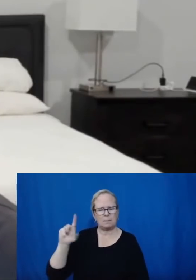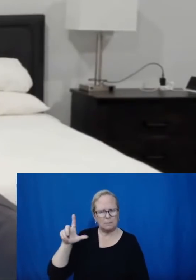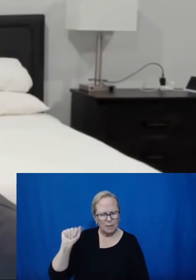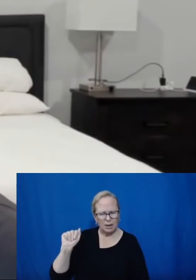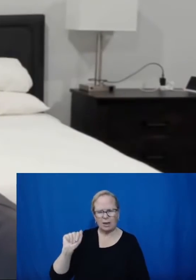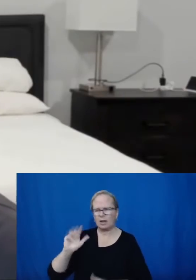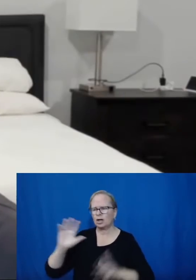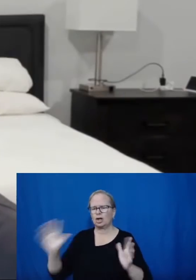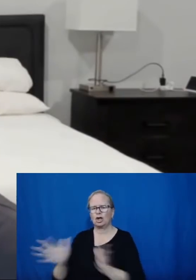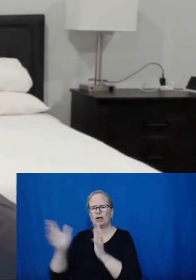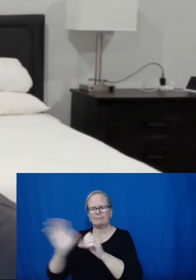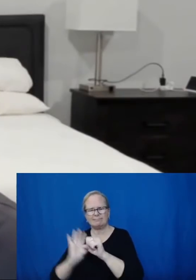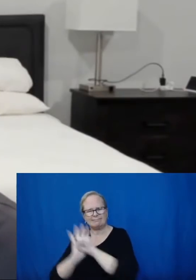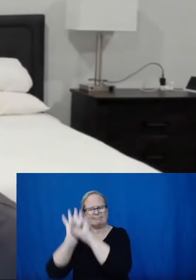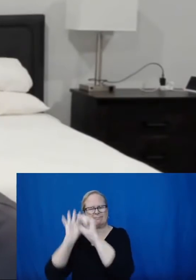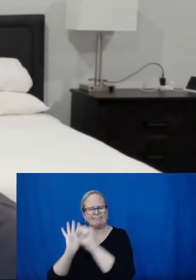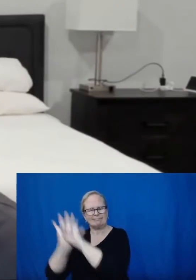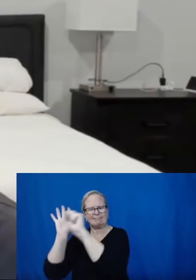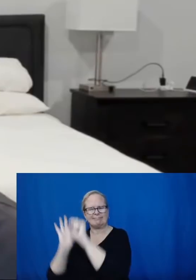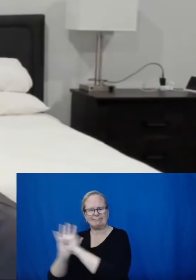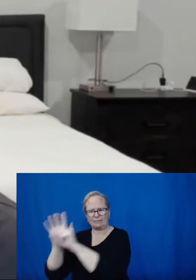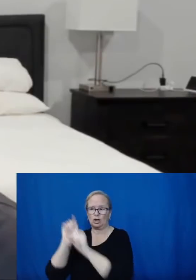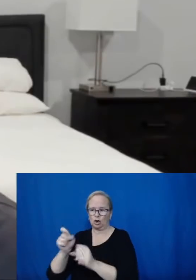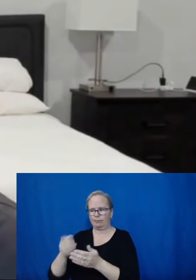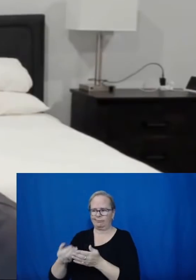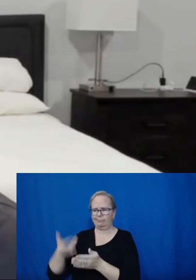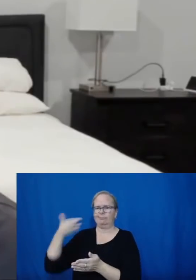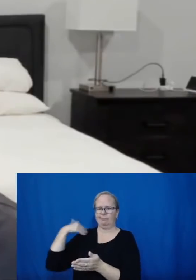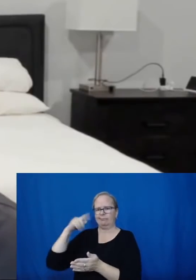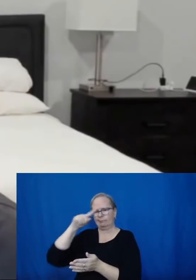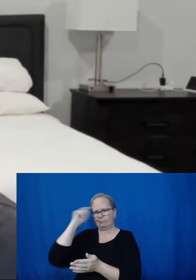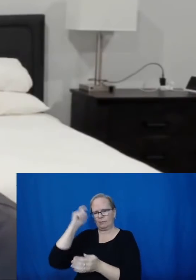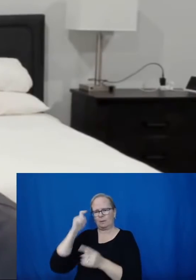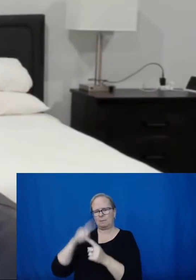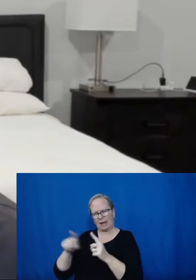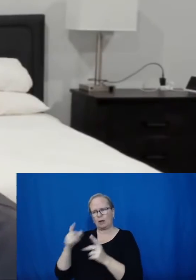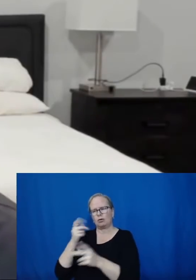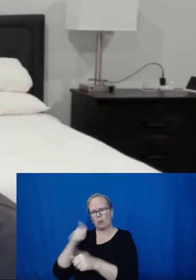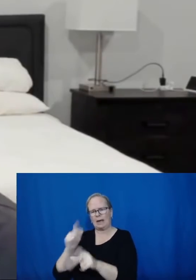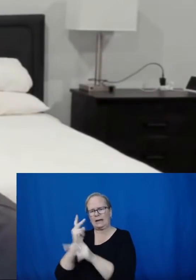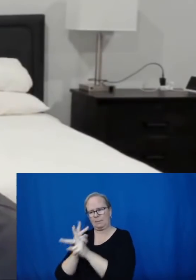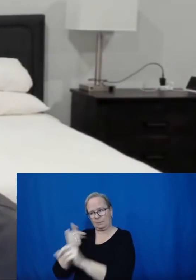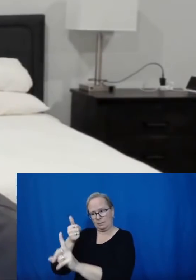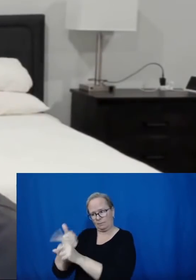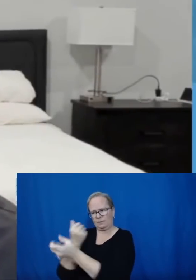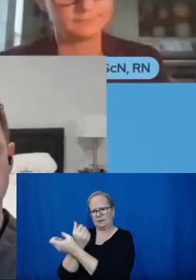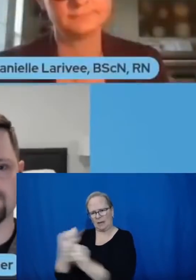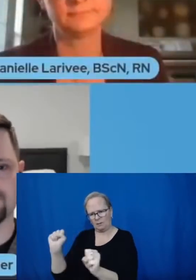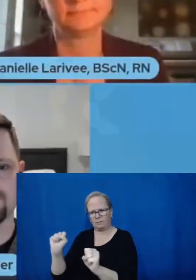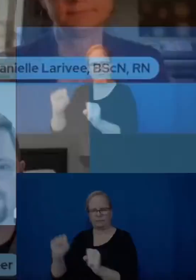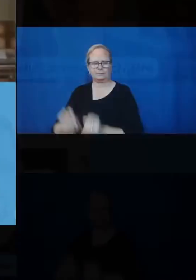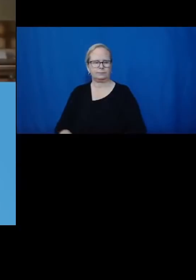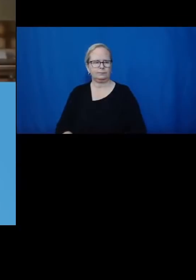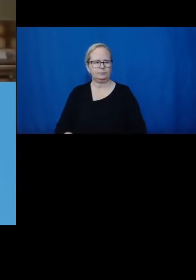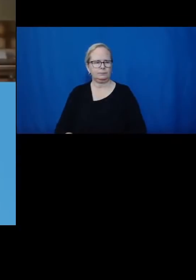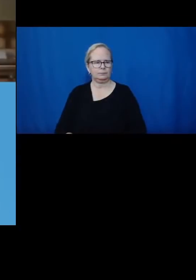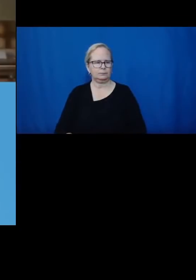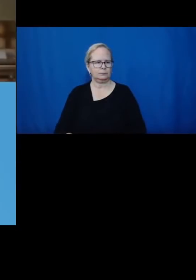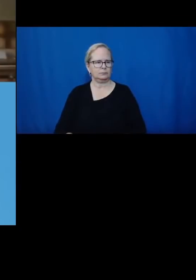that they should have taken months ago, and doing your best to basically keep yourself safe right now.